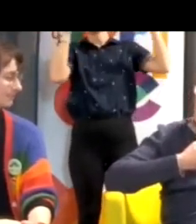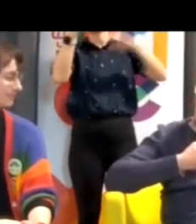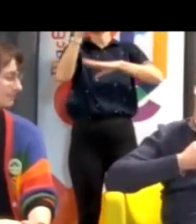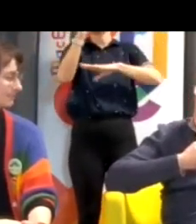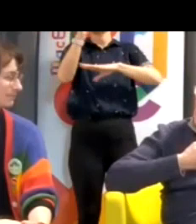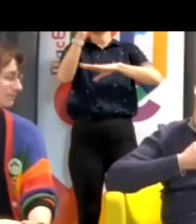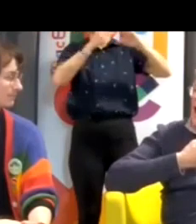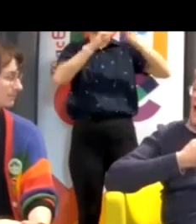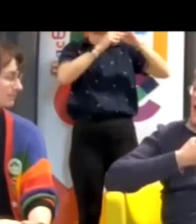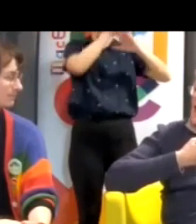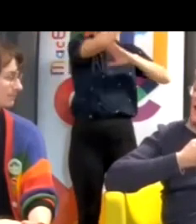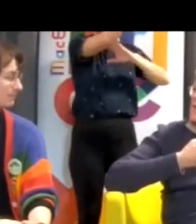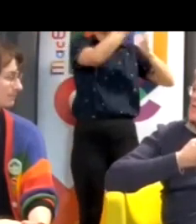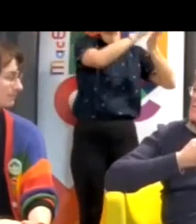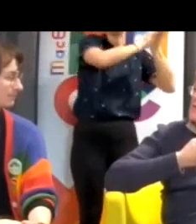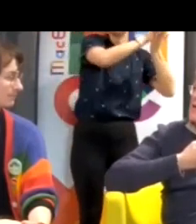was.